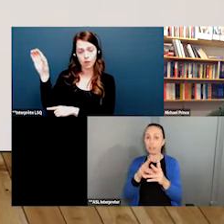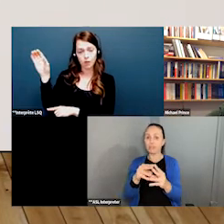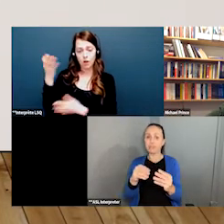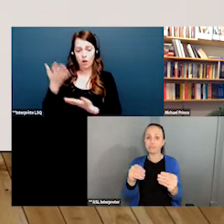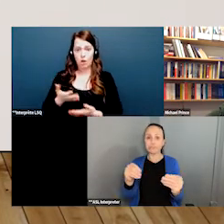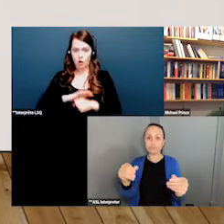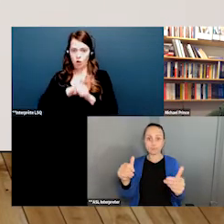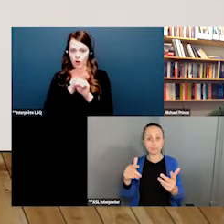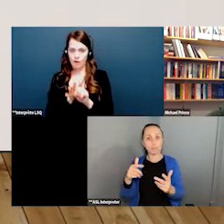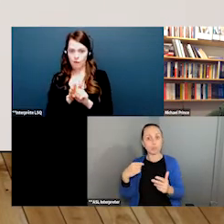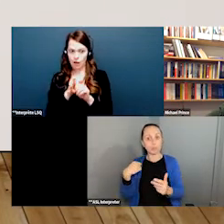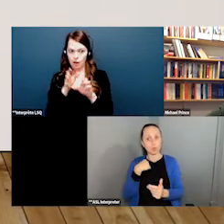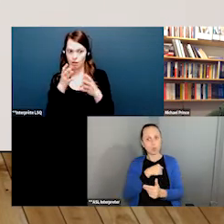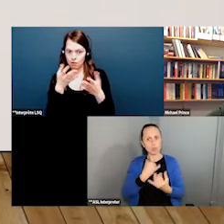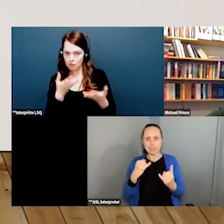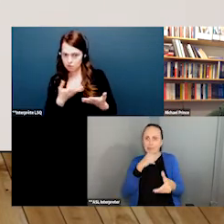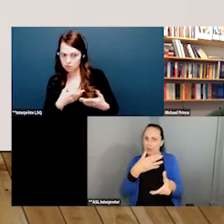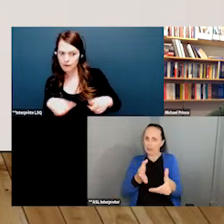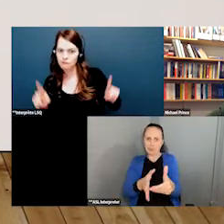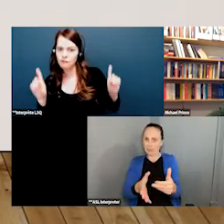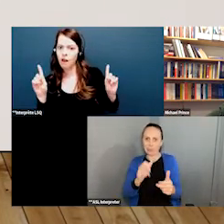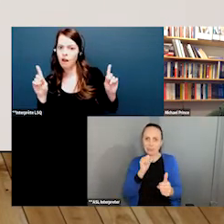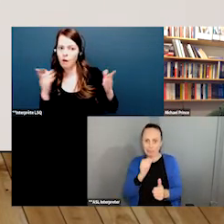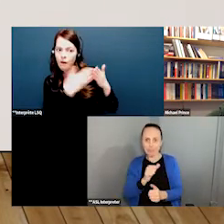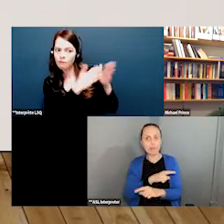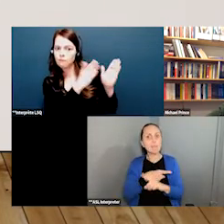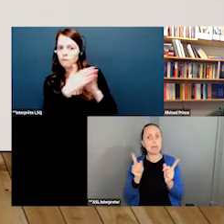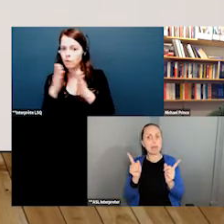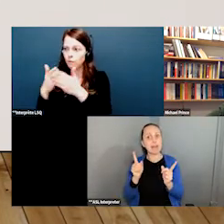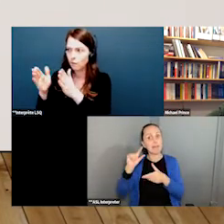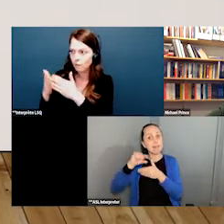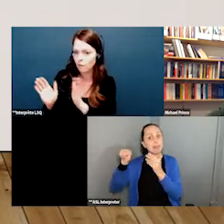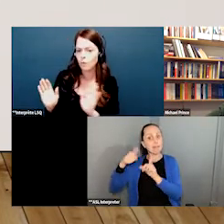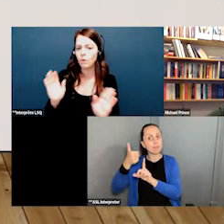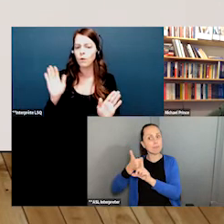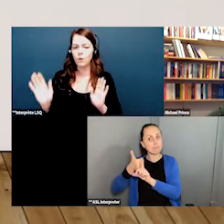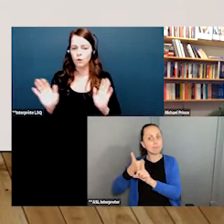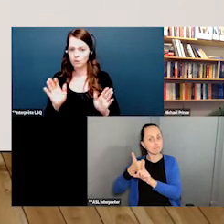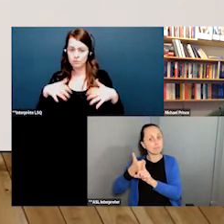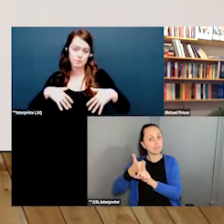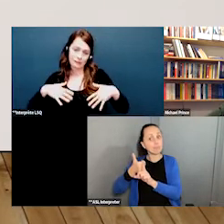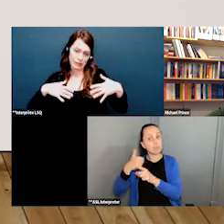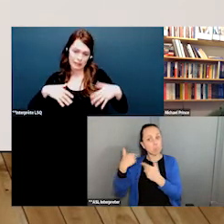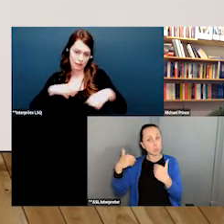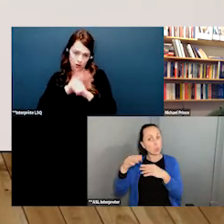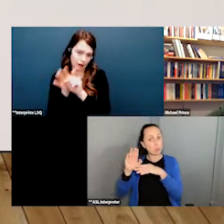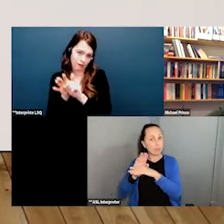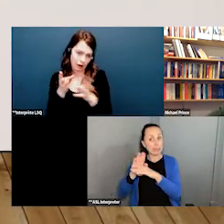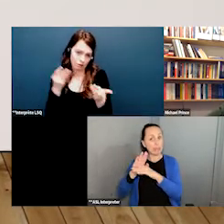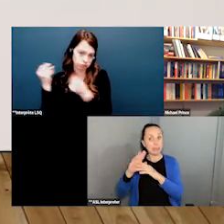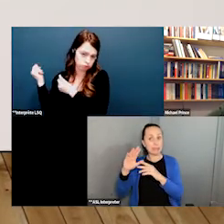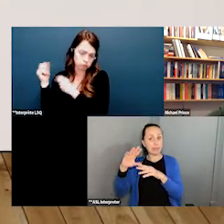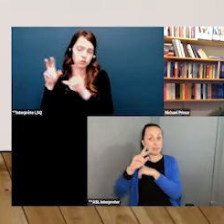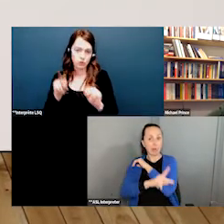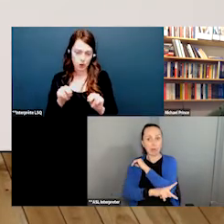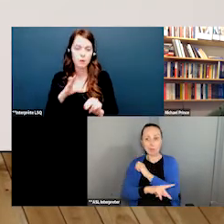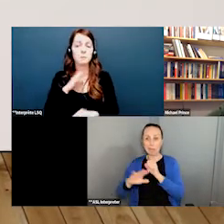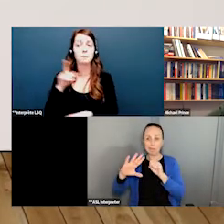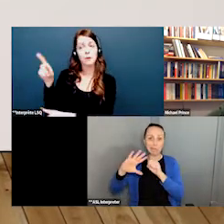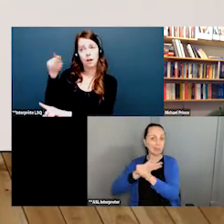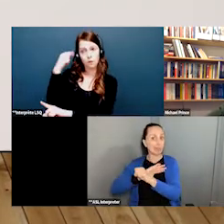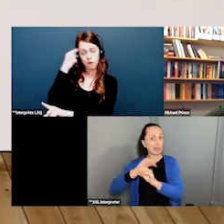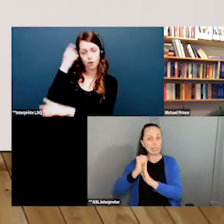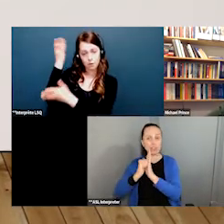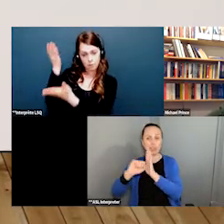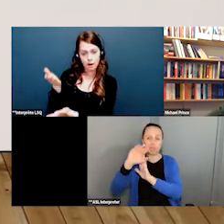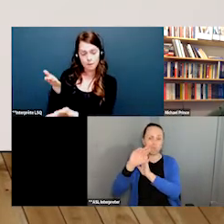pandemic, we are still not quite out of it yet, but the government has quite a crowded, and Parliament has quite a crowded